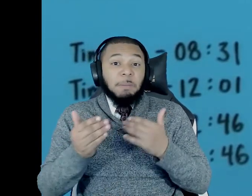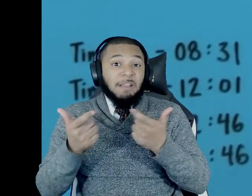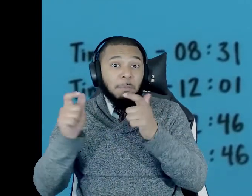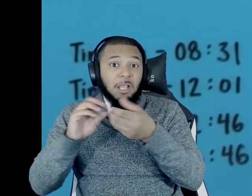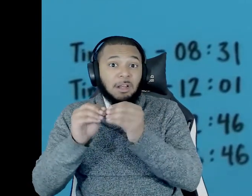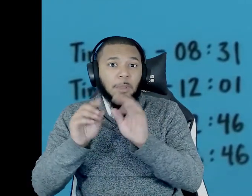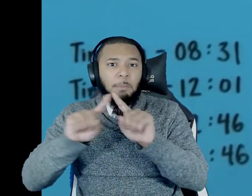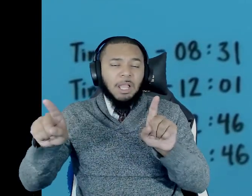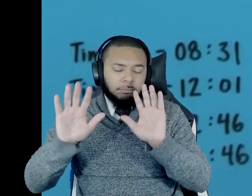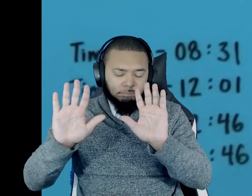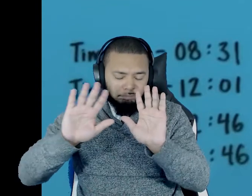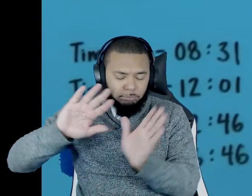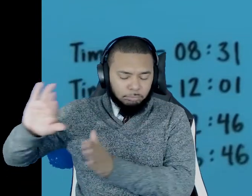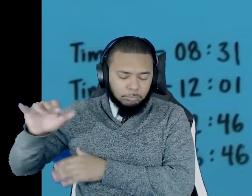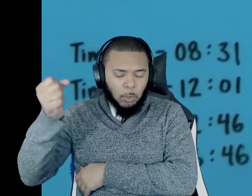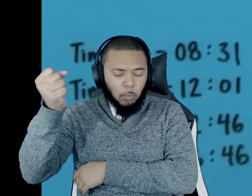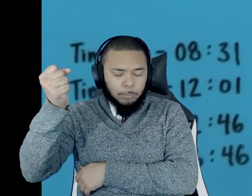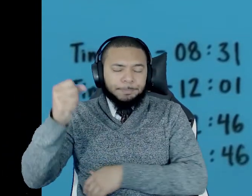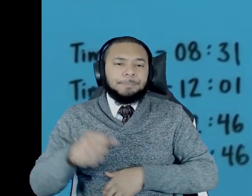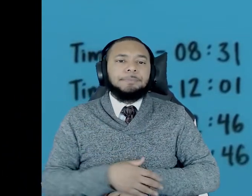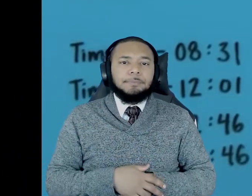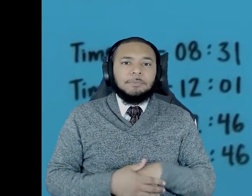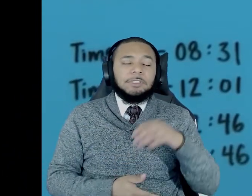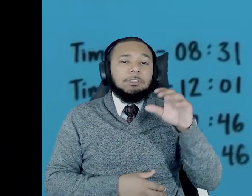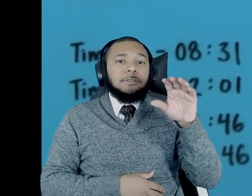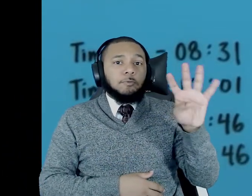divided by 5. That's 9.